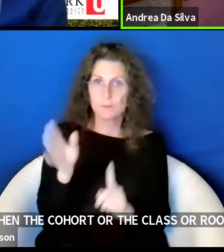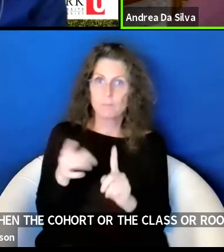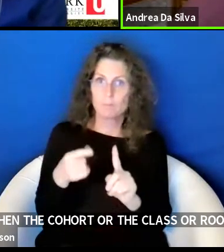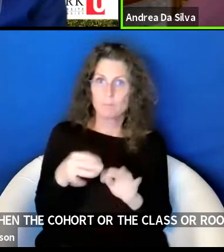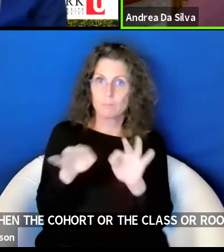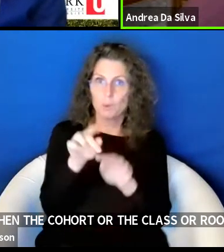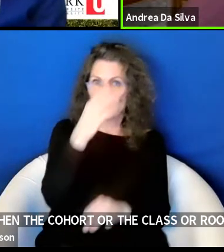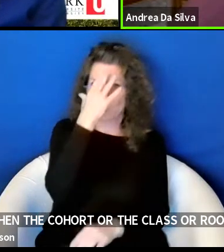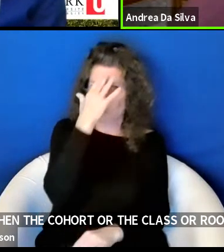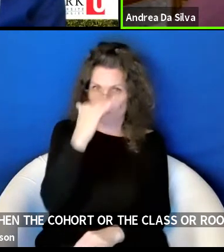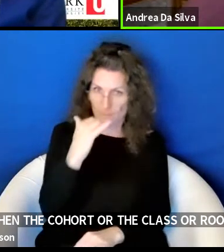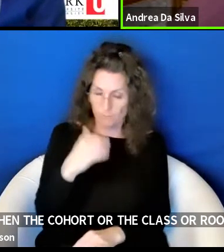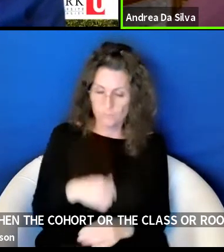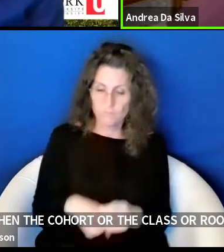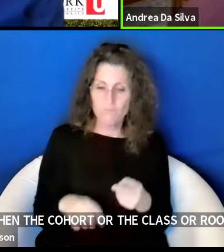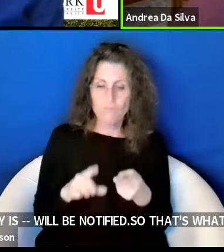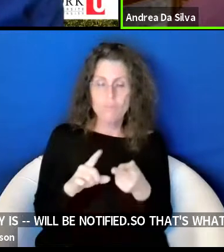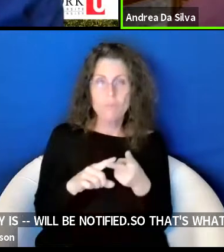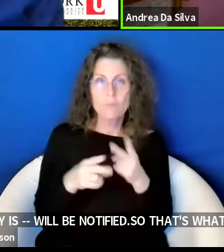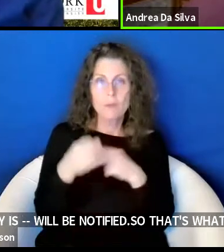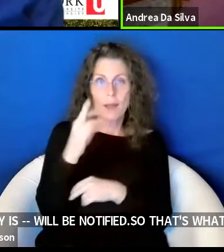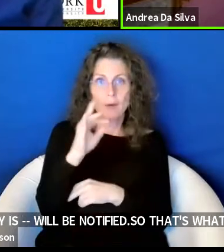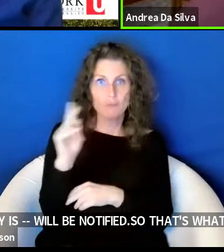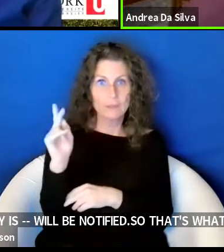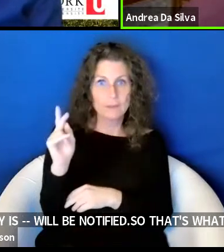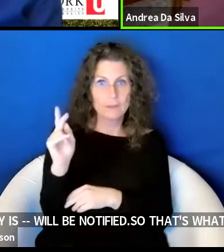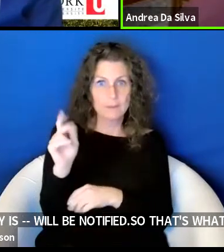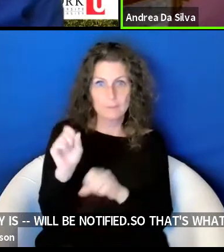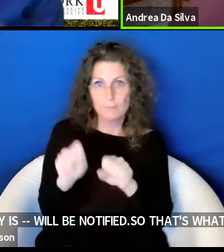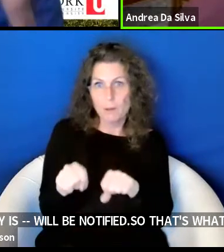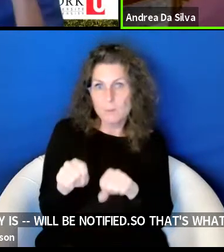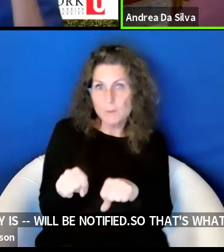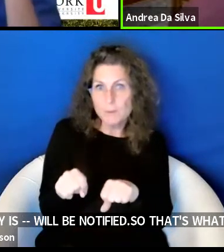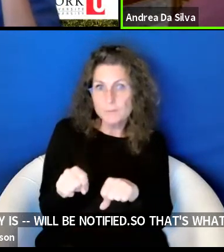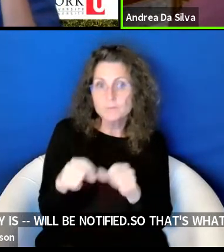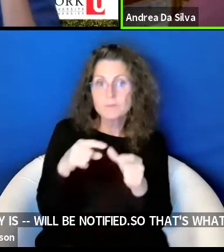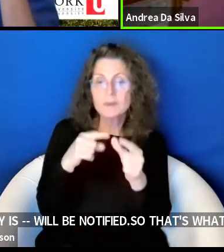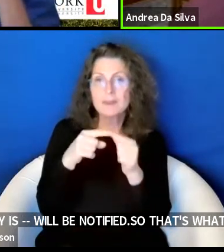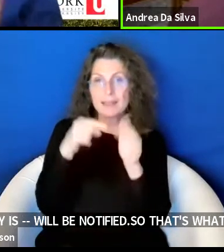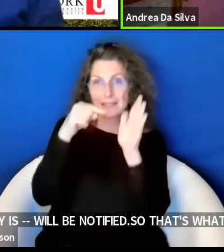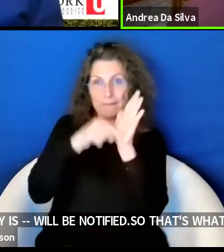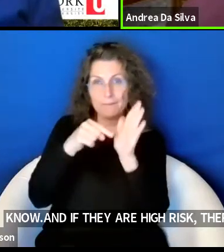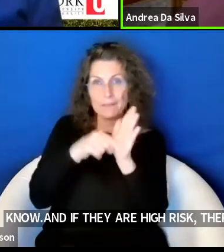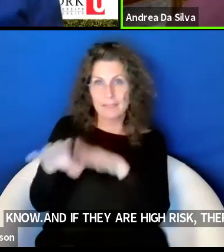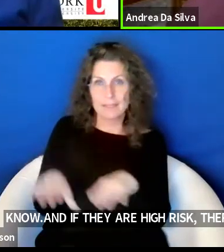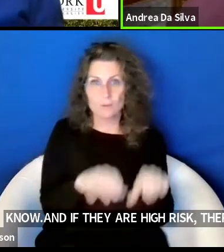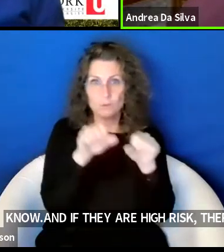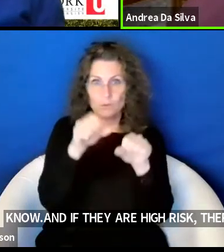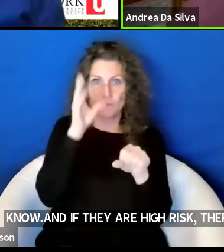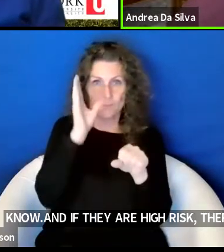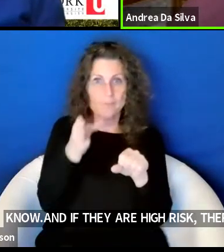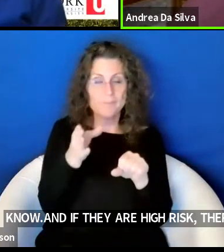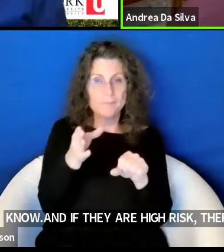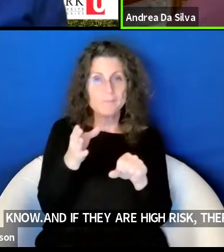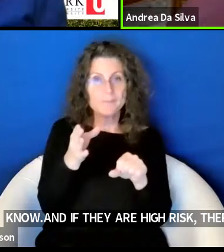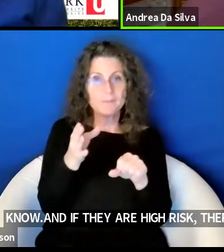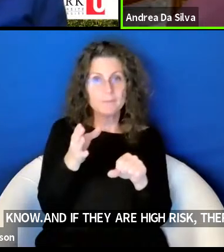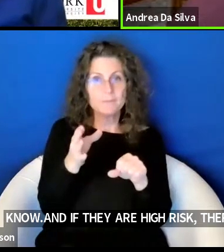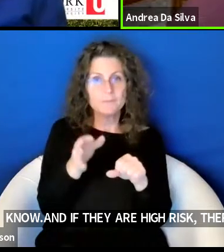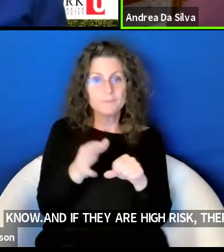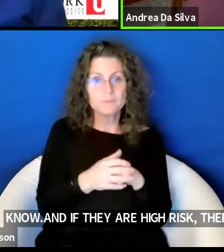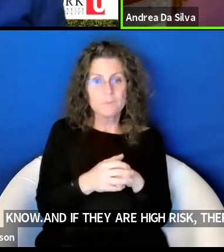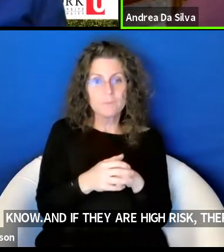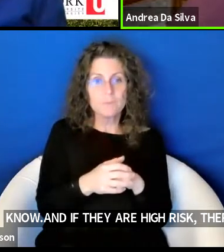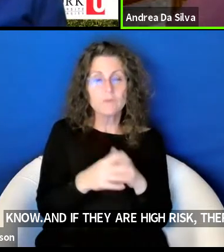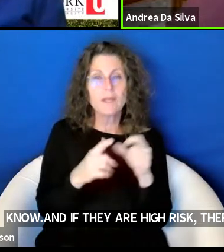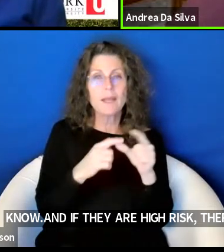And if they are high risk, there will be the investigation taking over, and